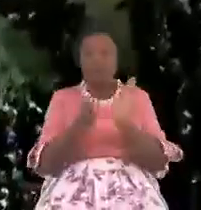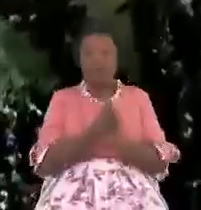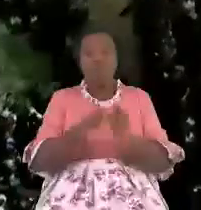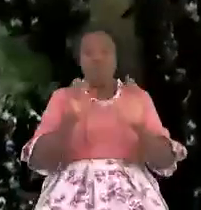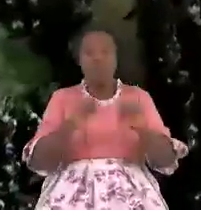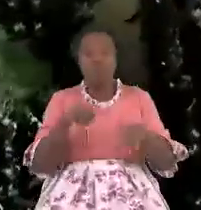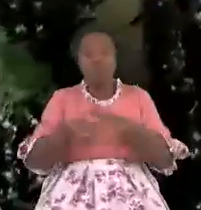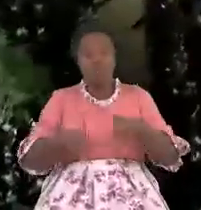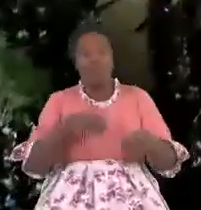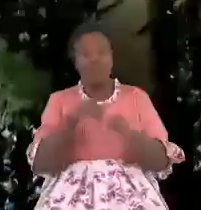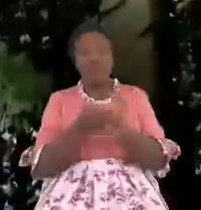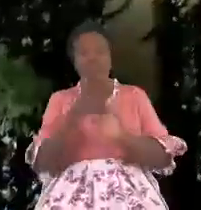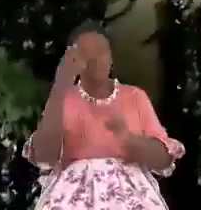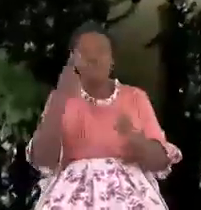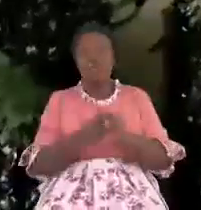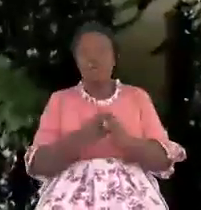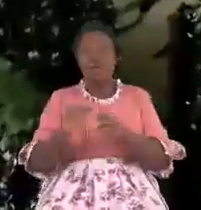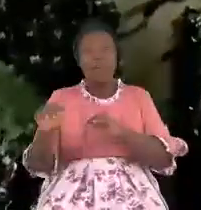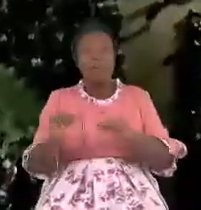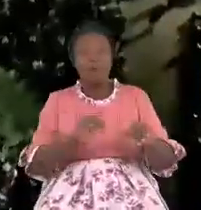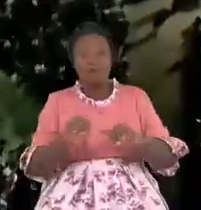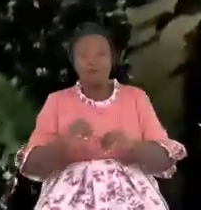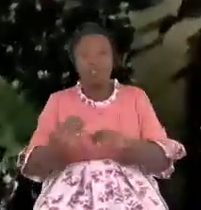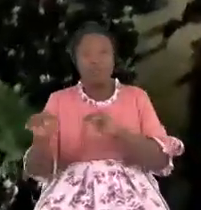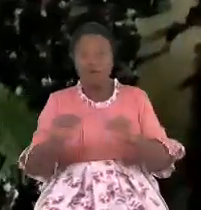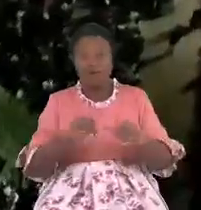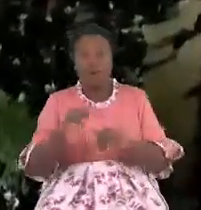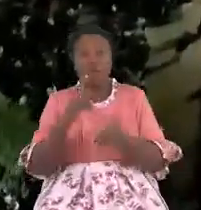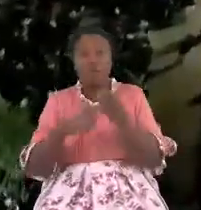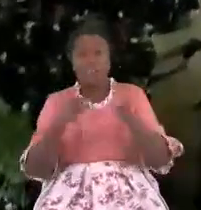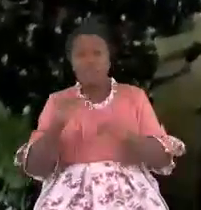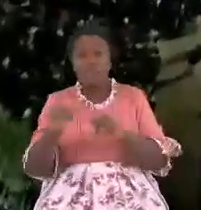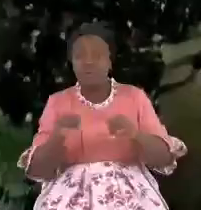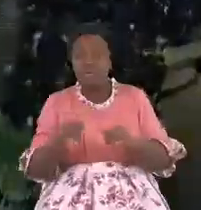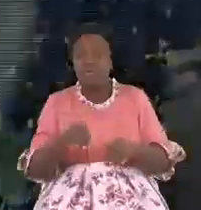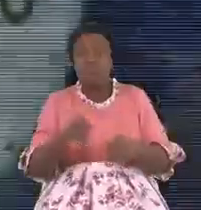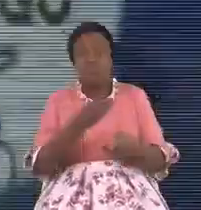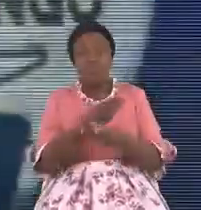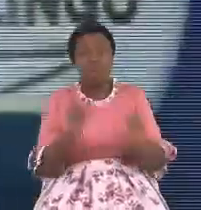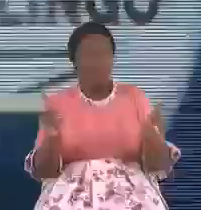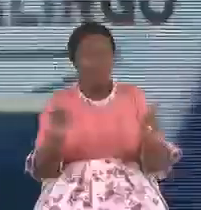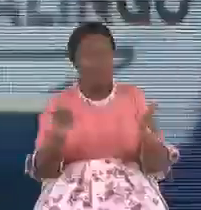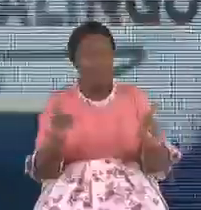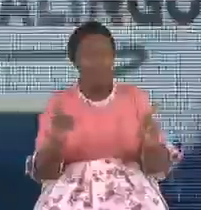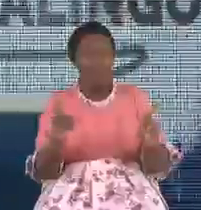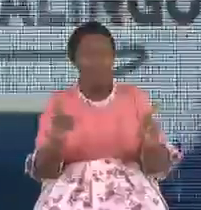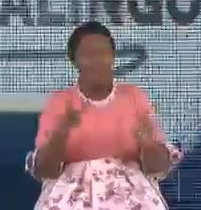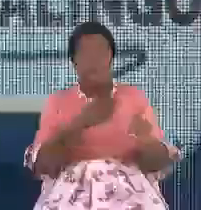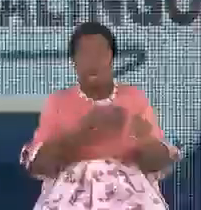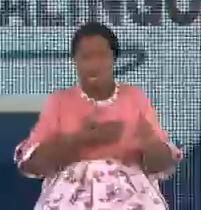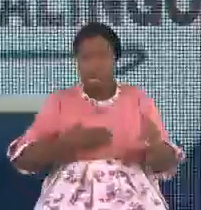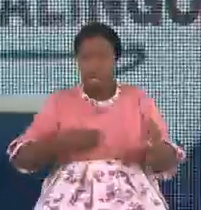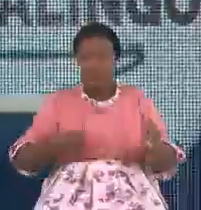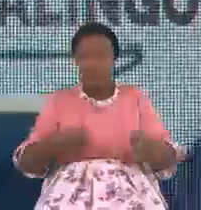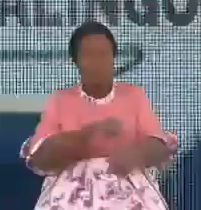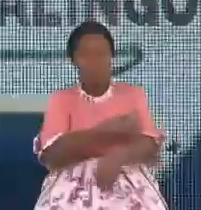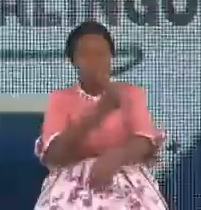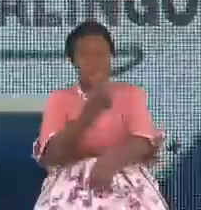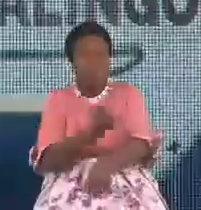performance performance all the performance deliverance and dominion indeed